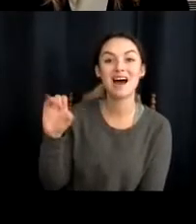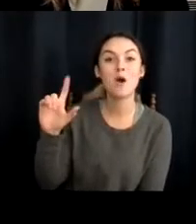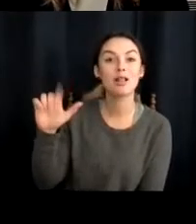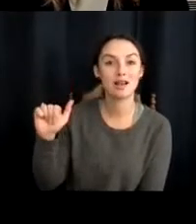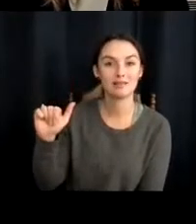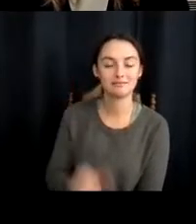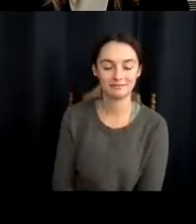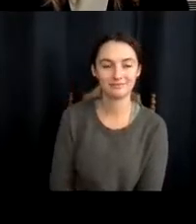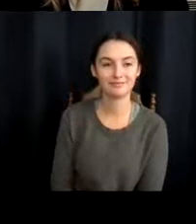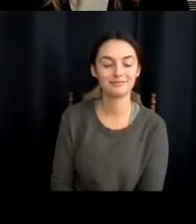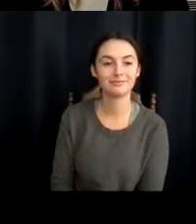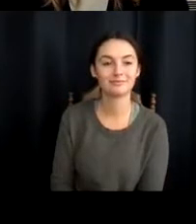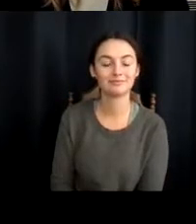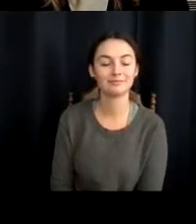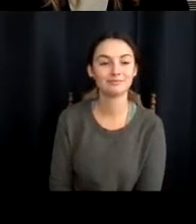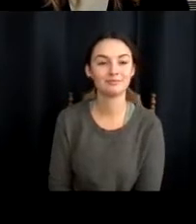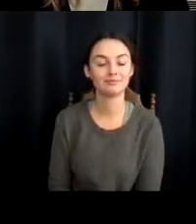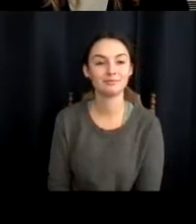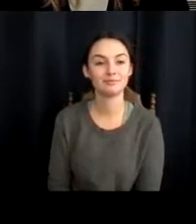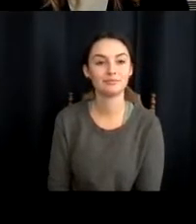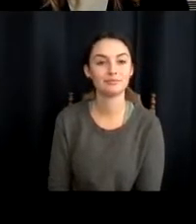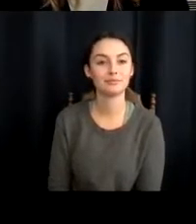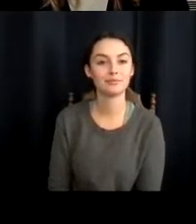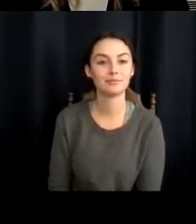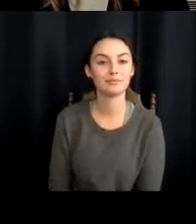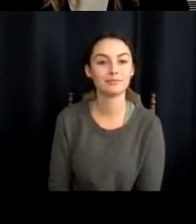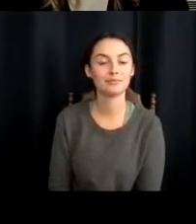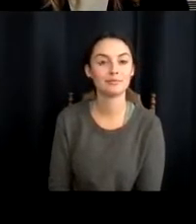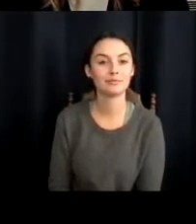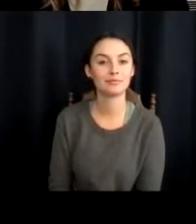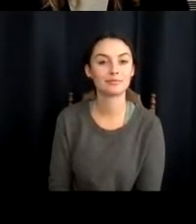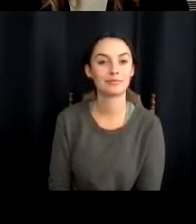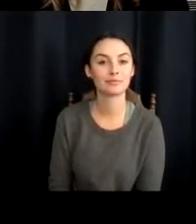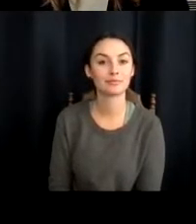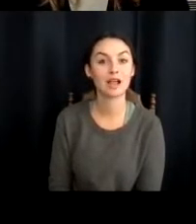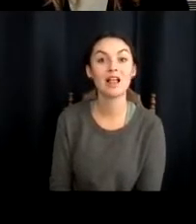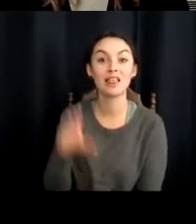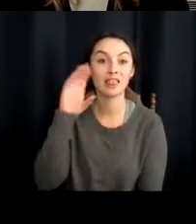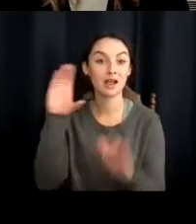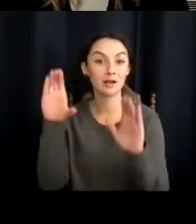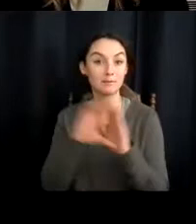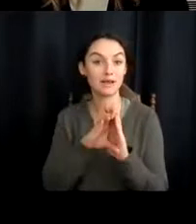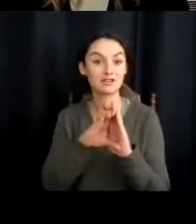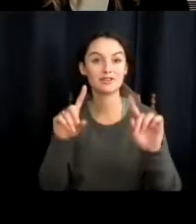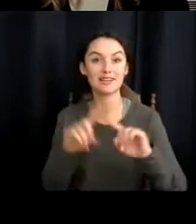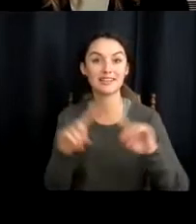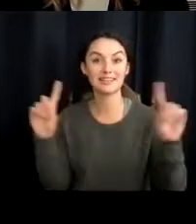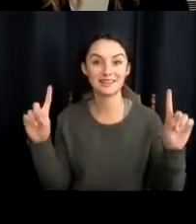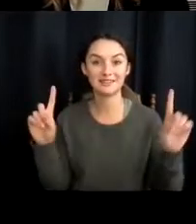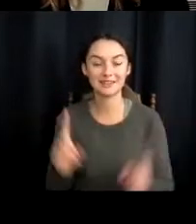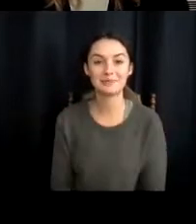That the portraits are different. Yeah, the portrait is different. So this one